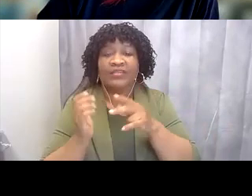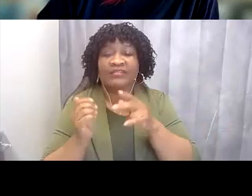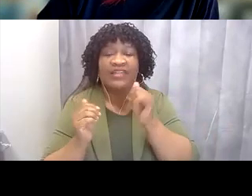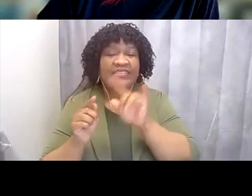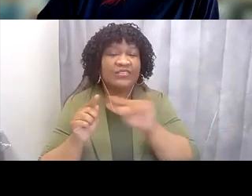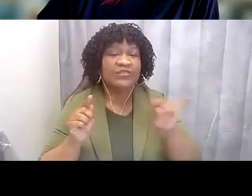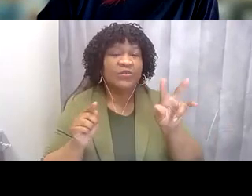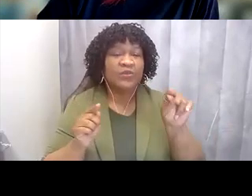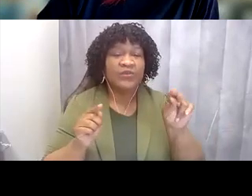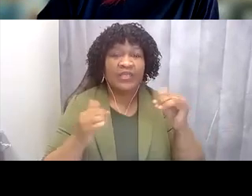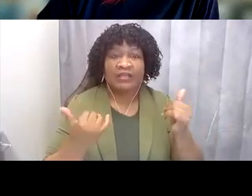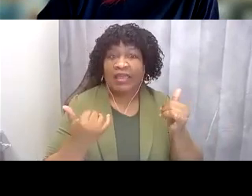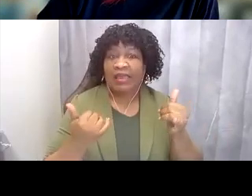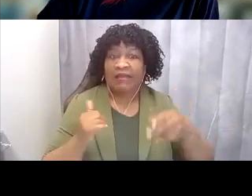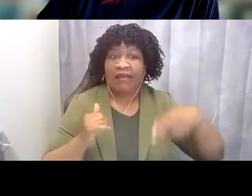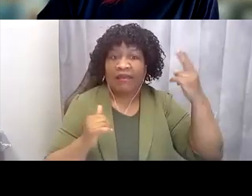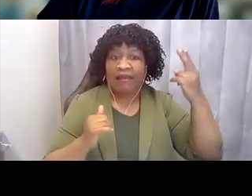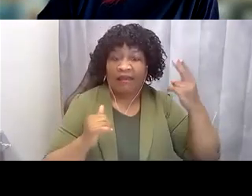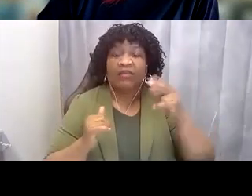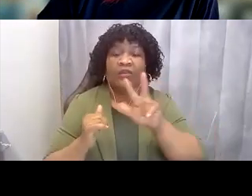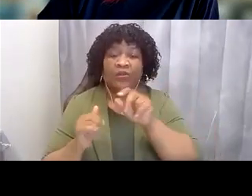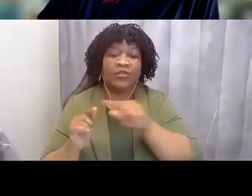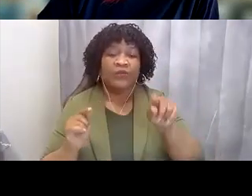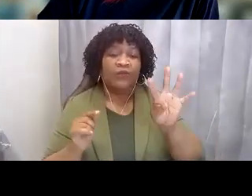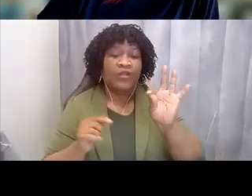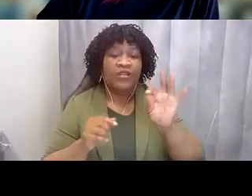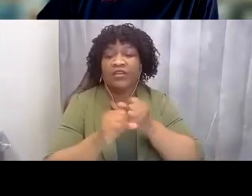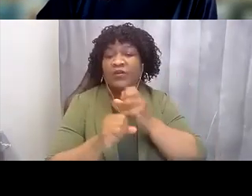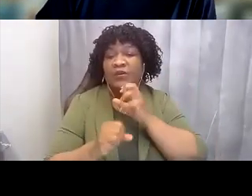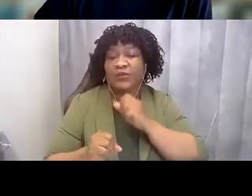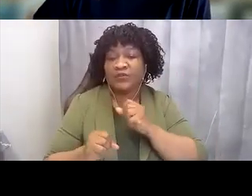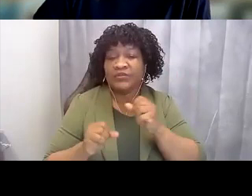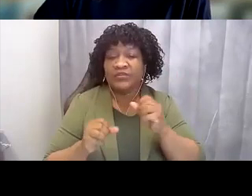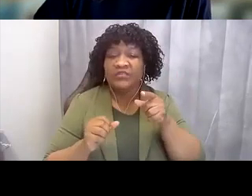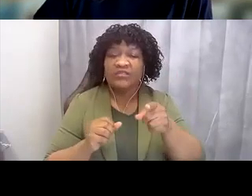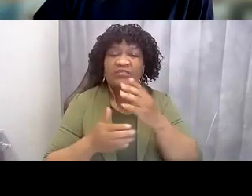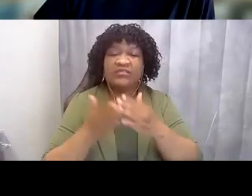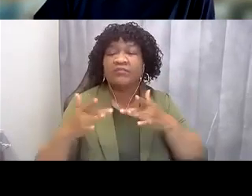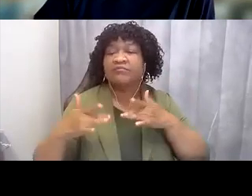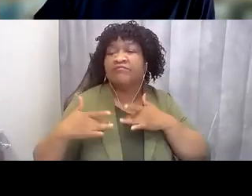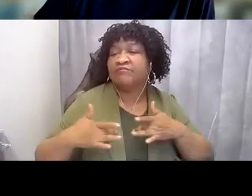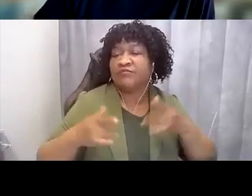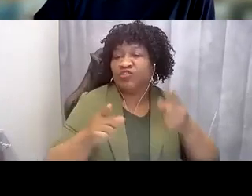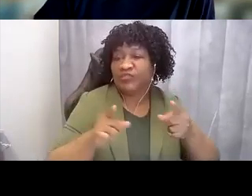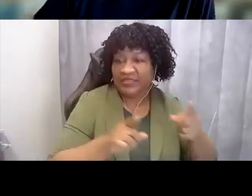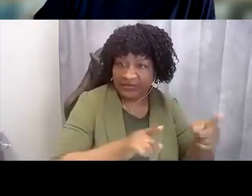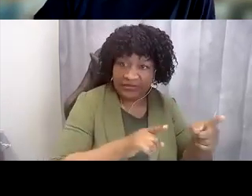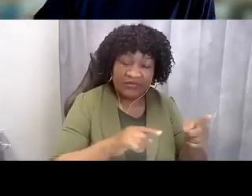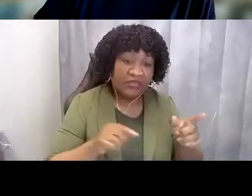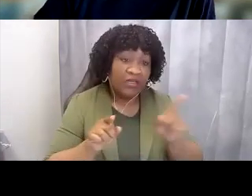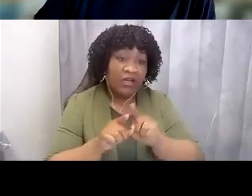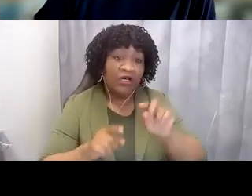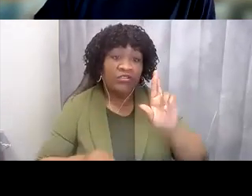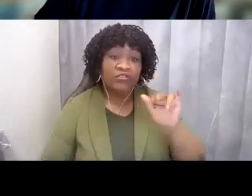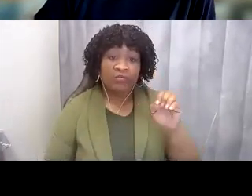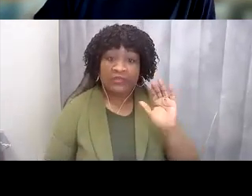to 30-year-olds, and now they're highest among 30 to 49-year-olds. So these are just trends. The rates seem